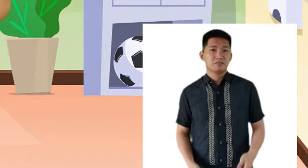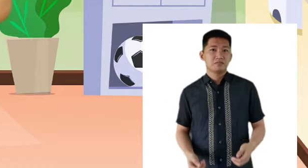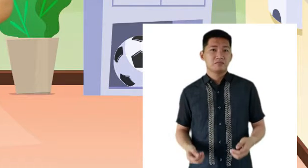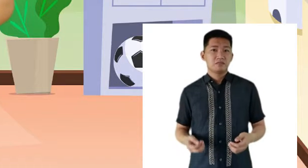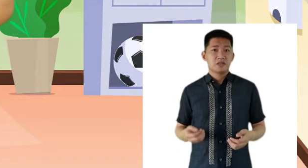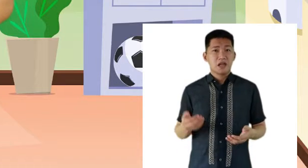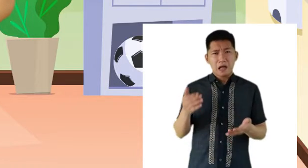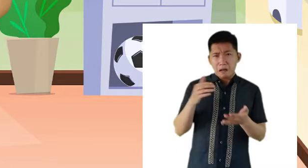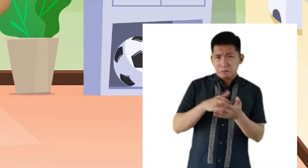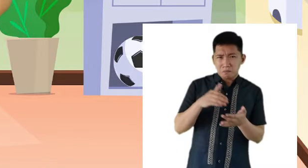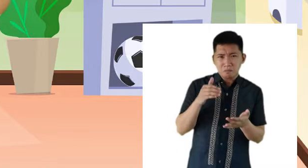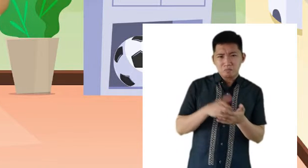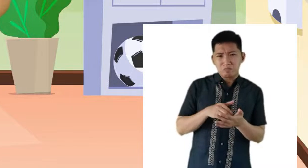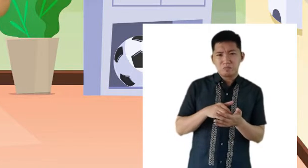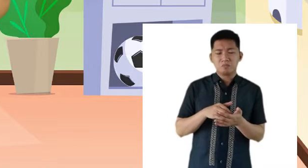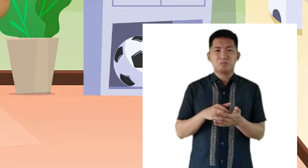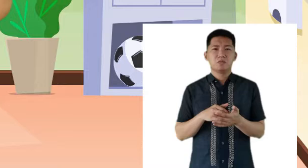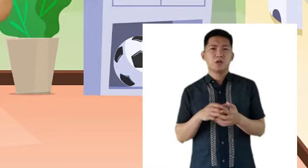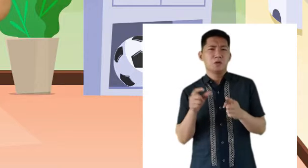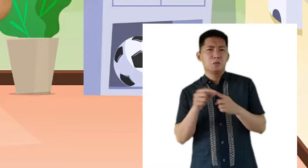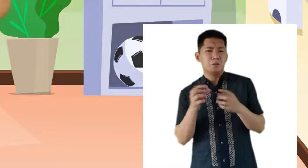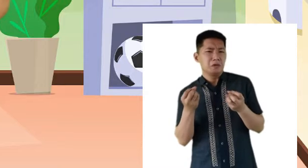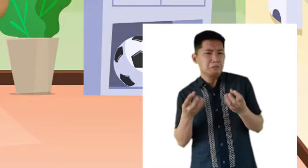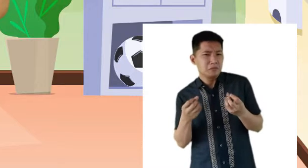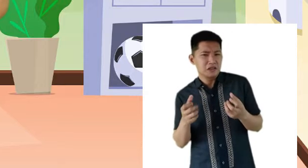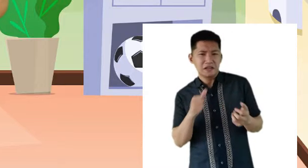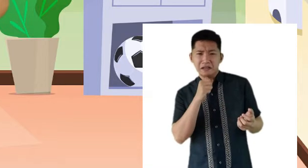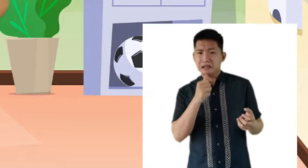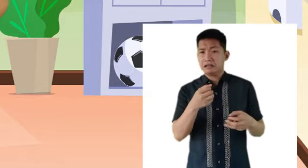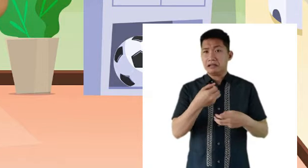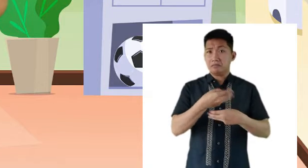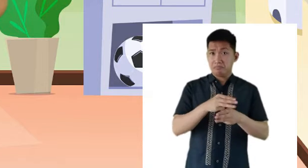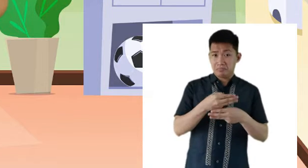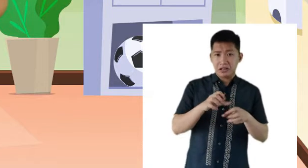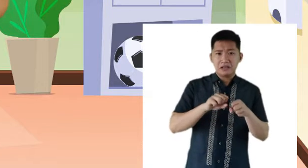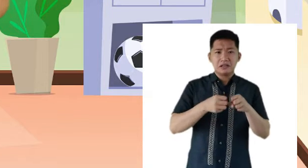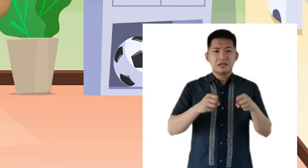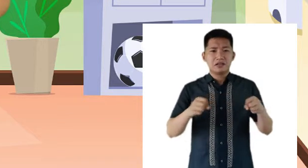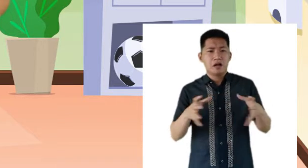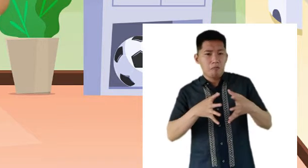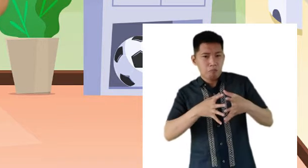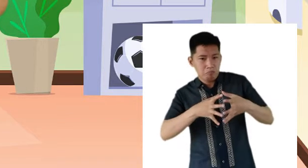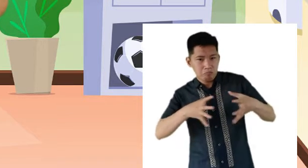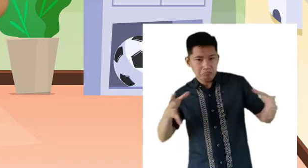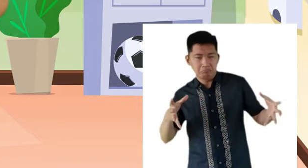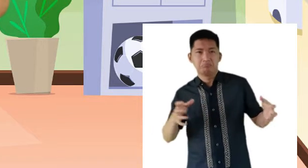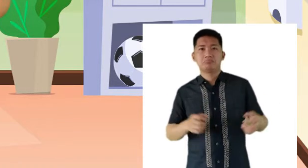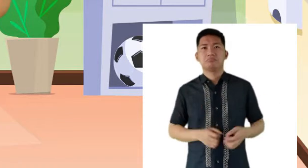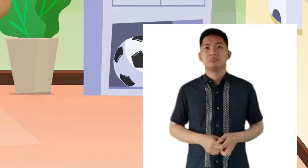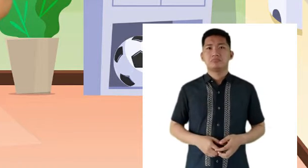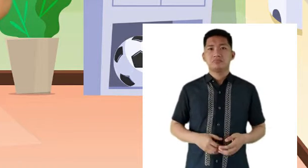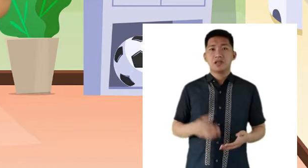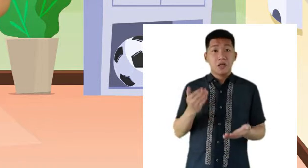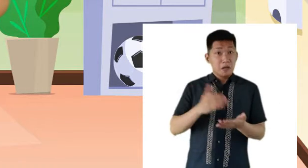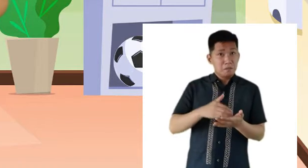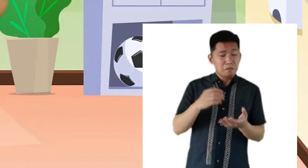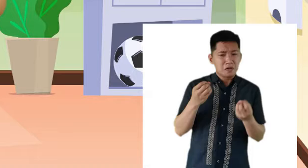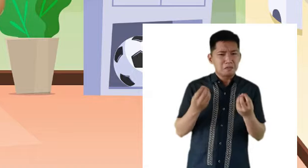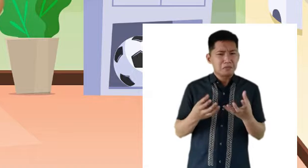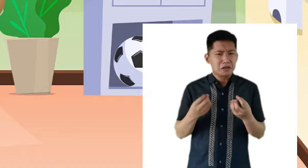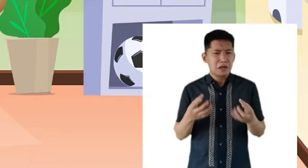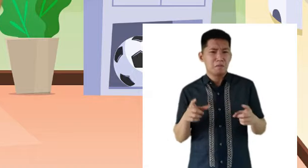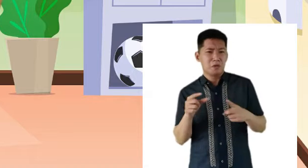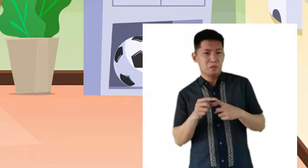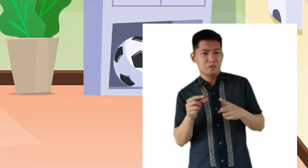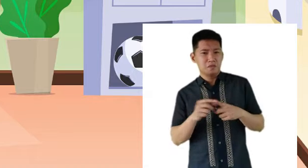Second, avoid wordiness. Do not make your sentences lengthy and contrived. Eliminate